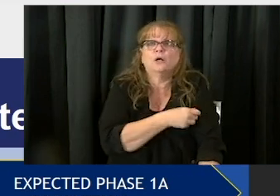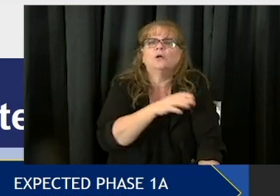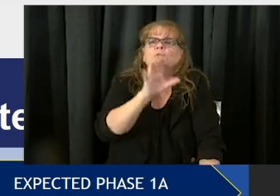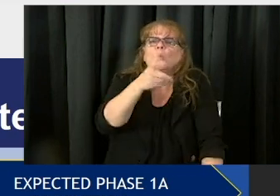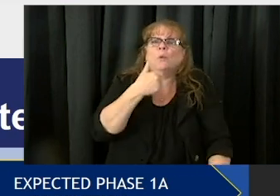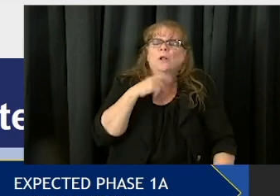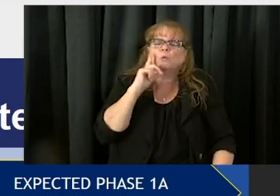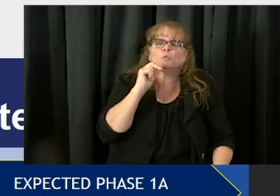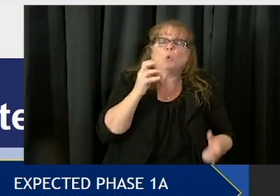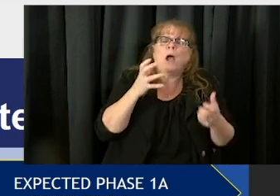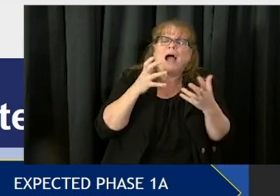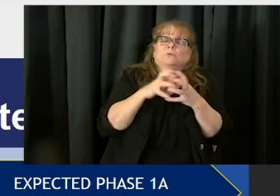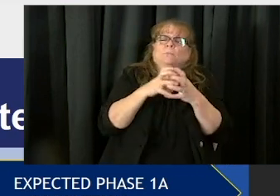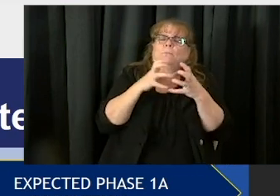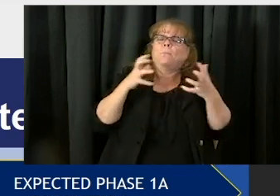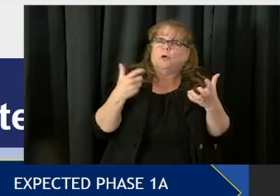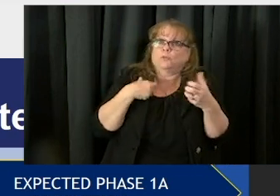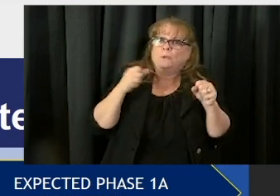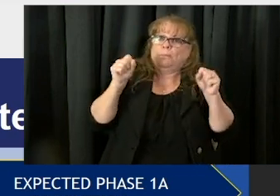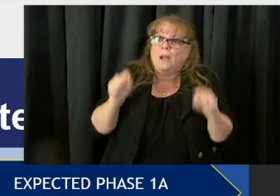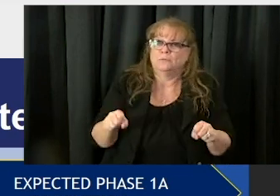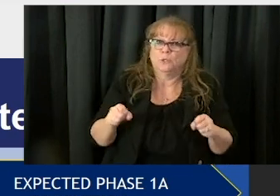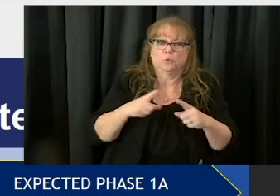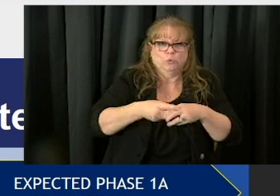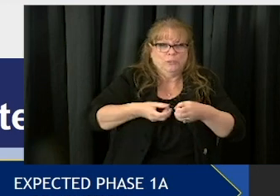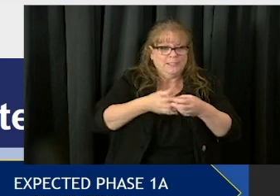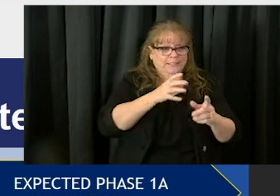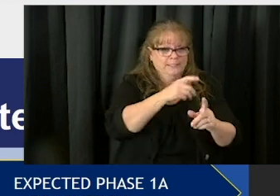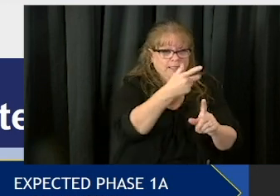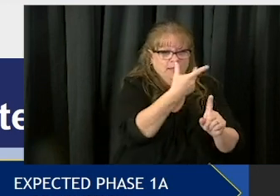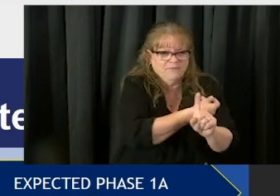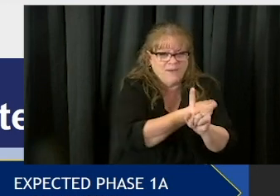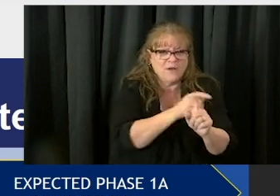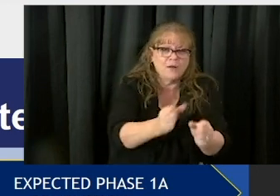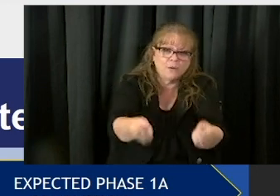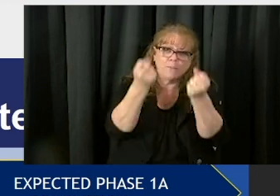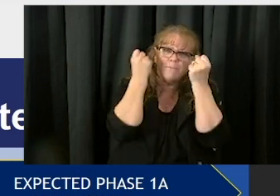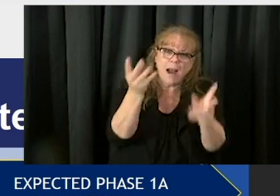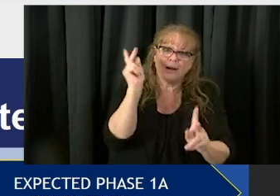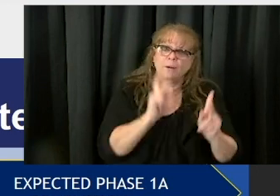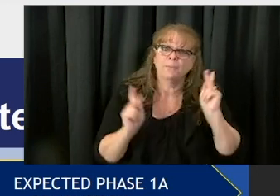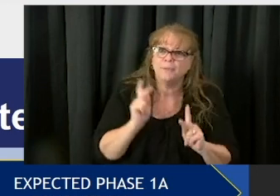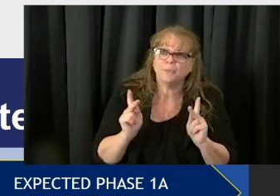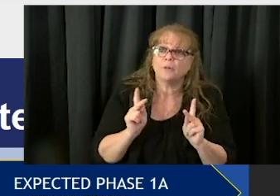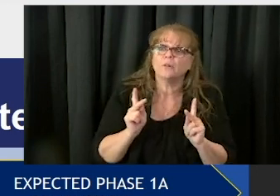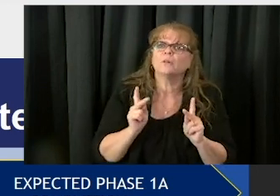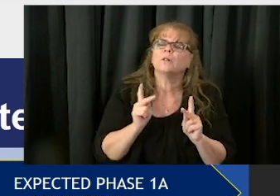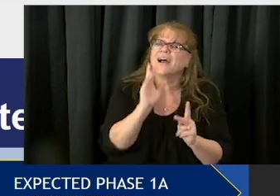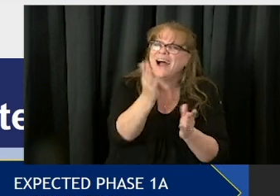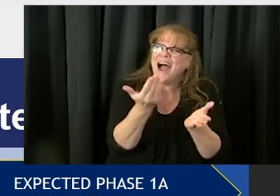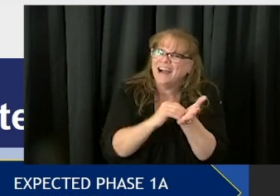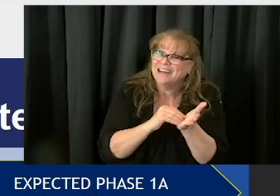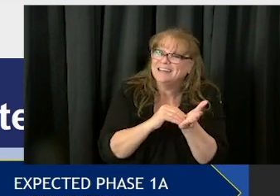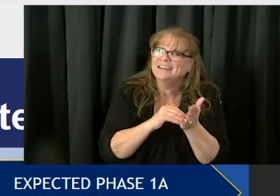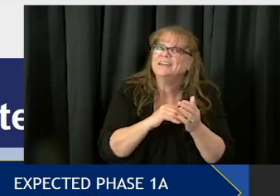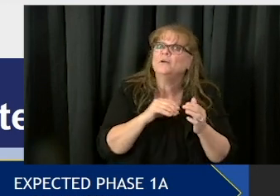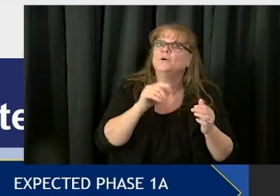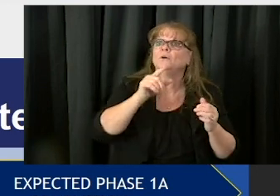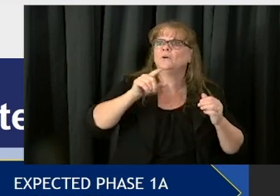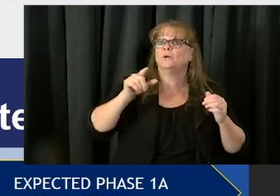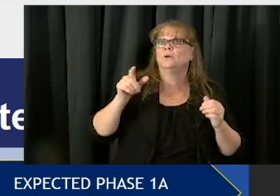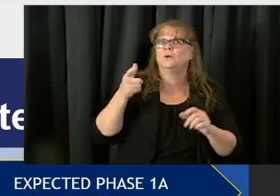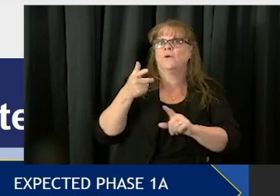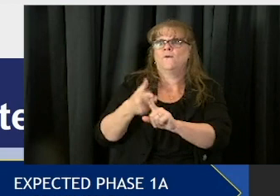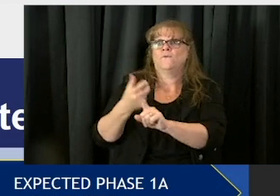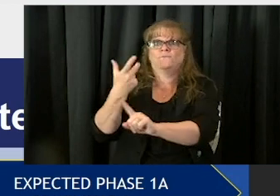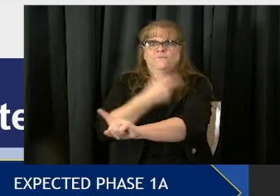on Monday, Tuesday. We receive the vaccines Monday and Tuesday, and then those need to last us through Sunday. So these